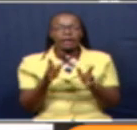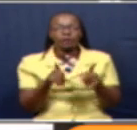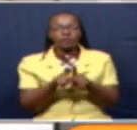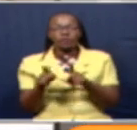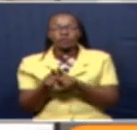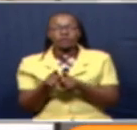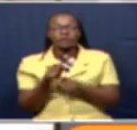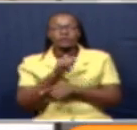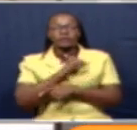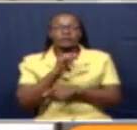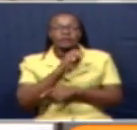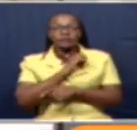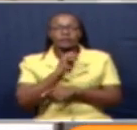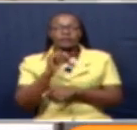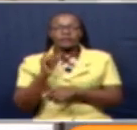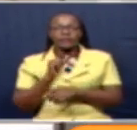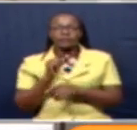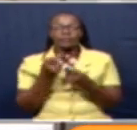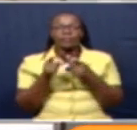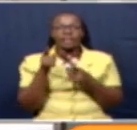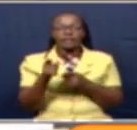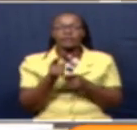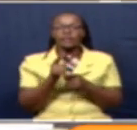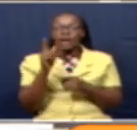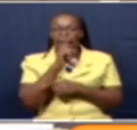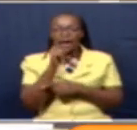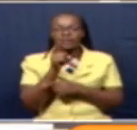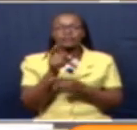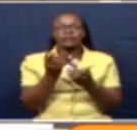to turn around its business despite a tough economic environment.